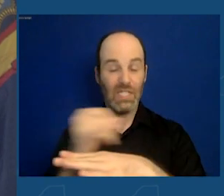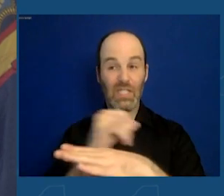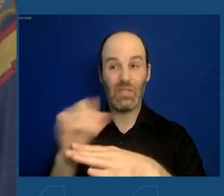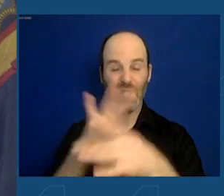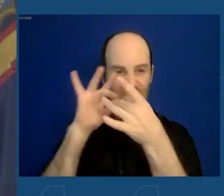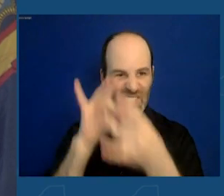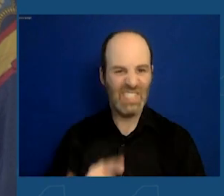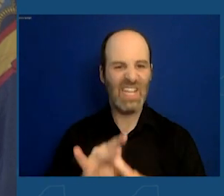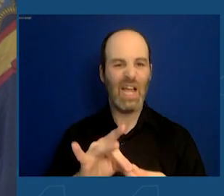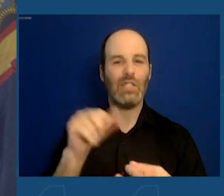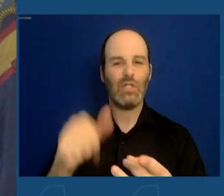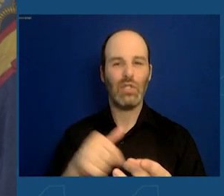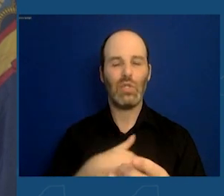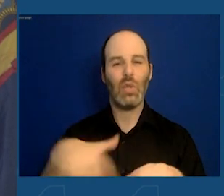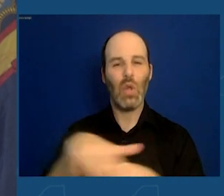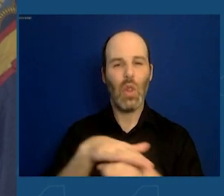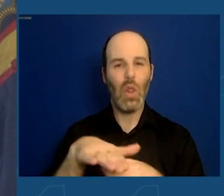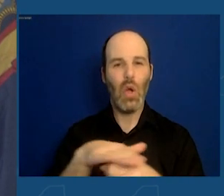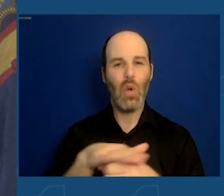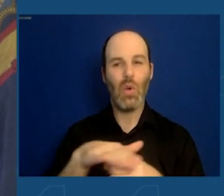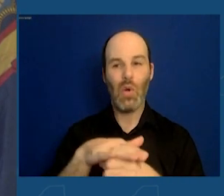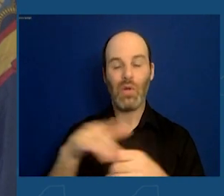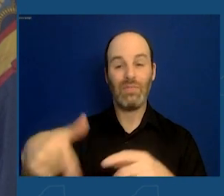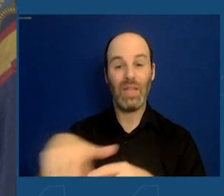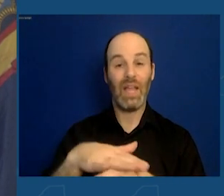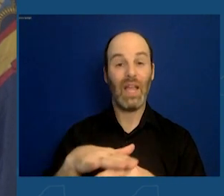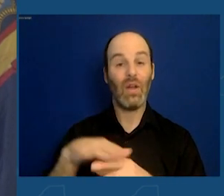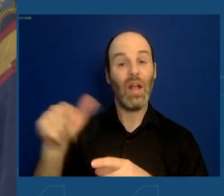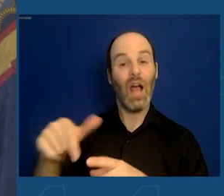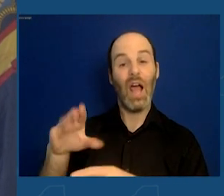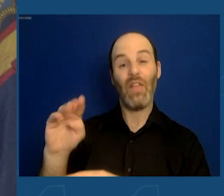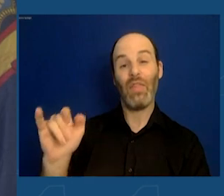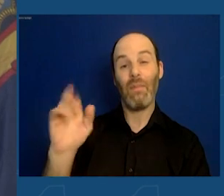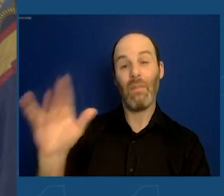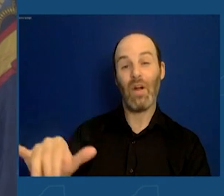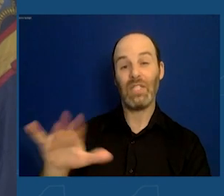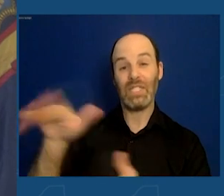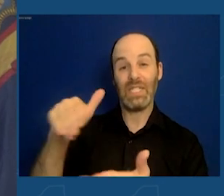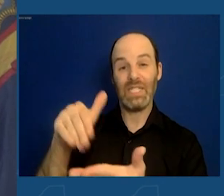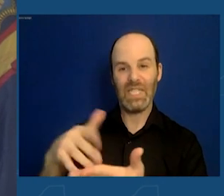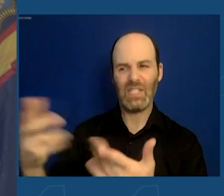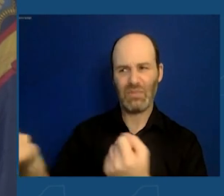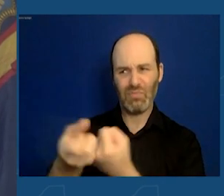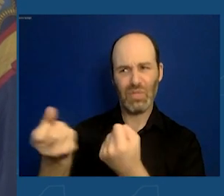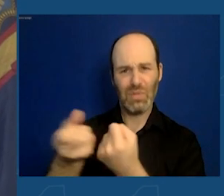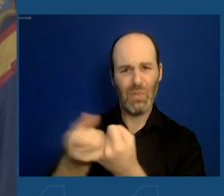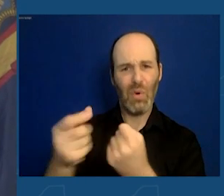local and facilitated by the Marcy Center, further bolstered by the success of Wolfspeed.